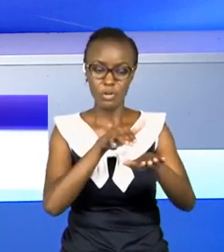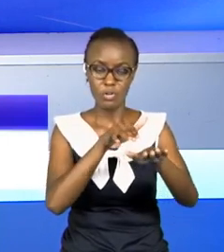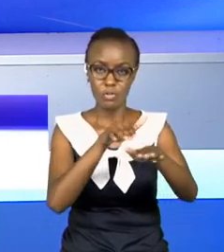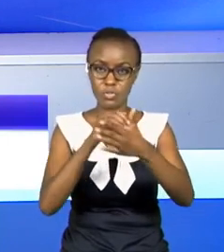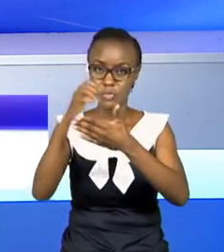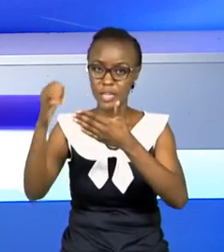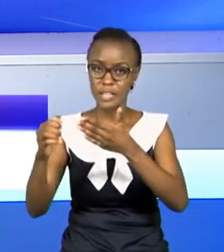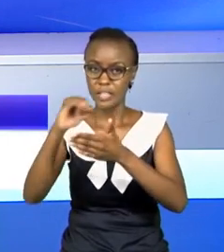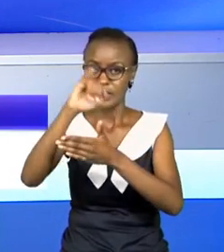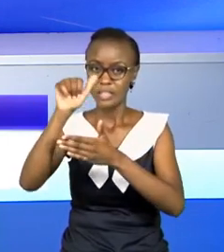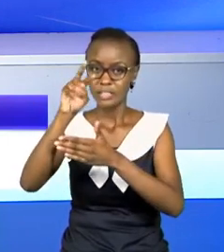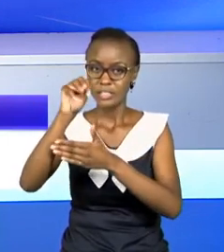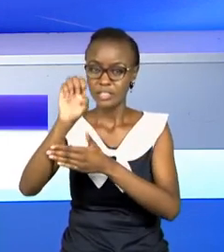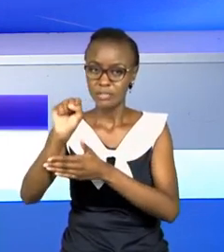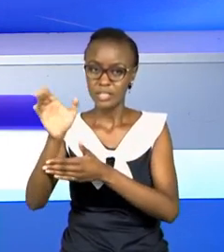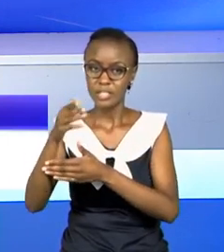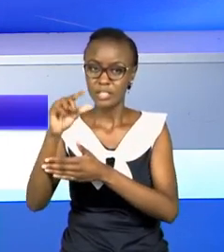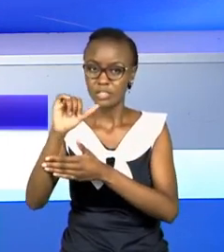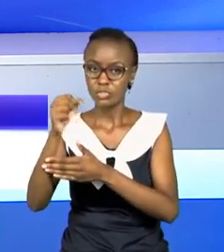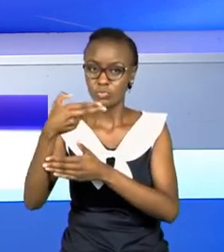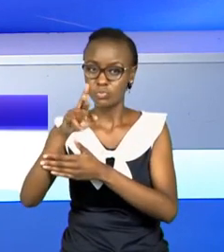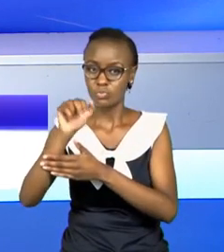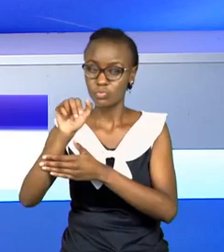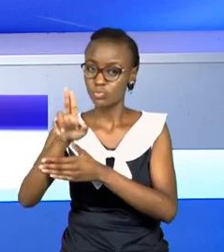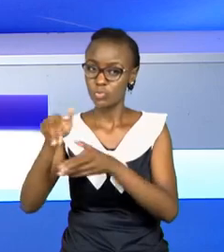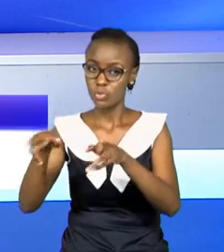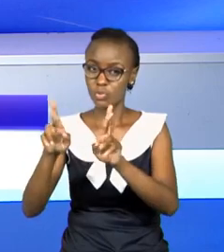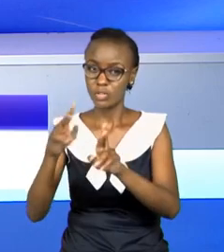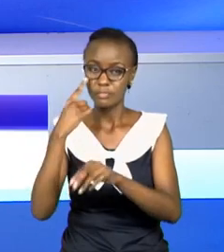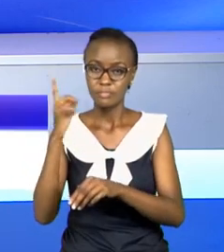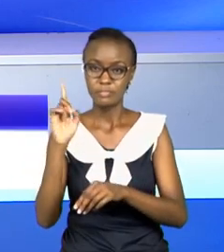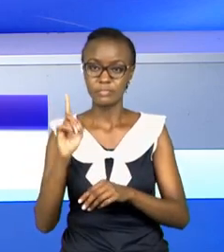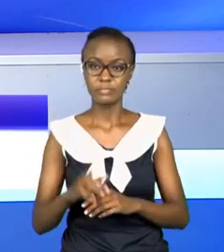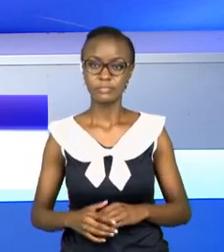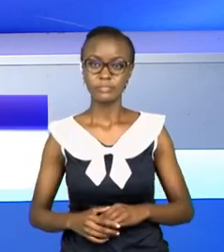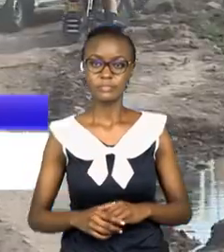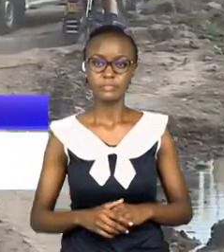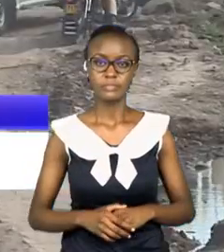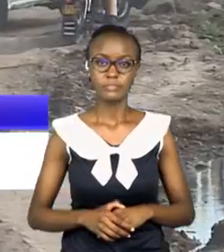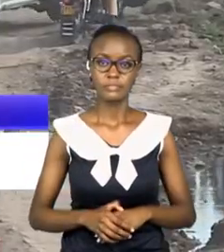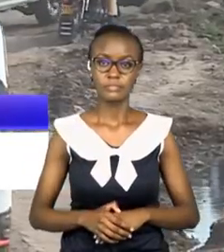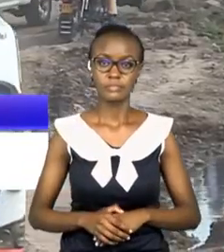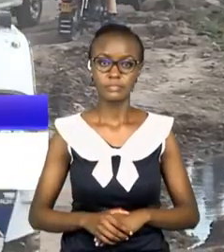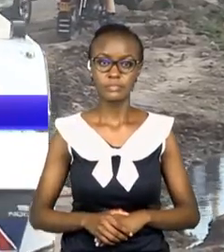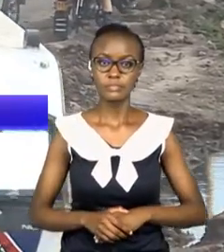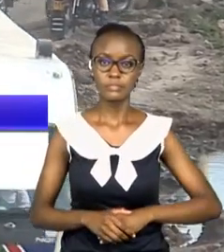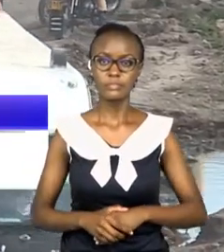at James Gichuru Road. This is the situation of the road as of now. Take a look.